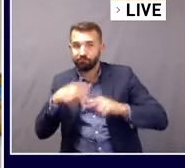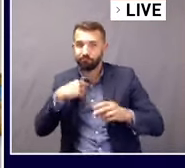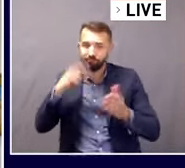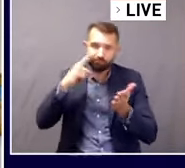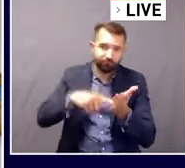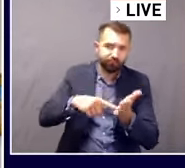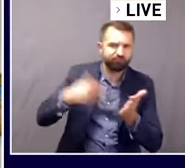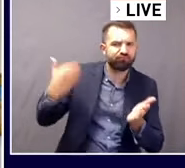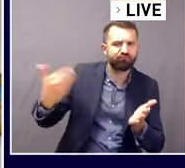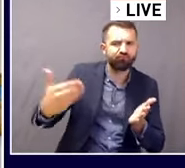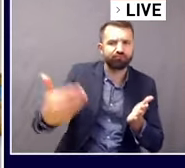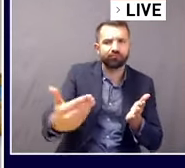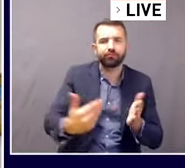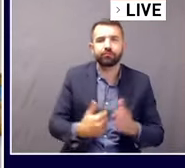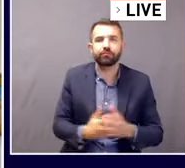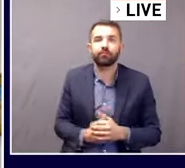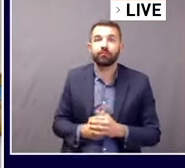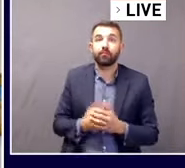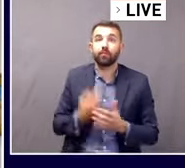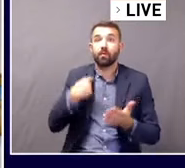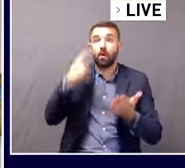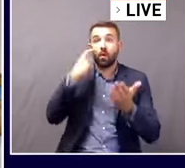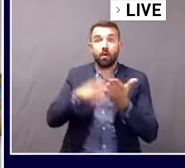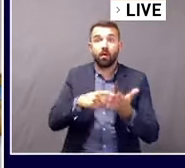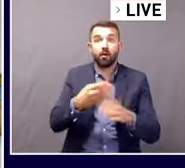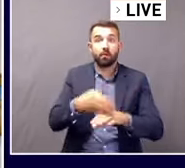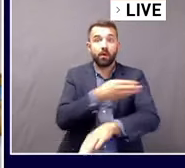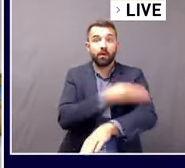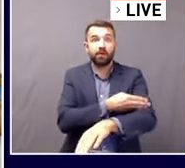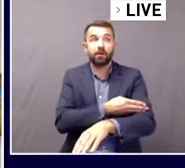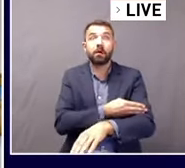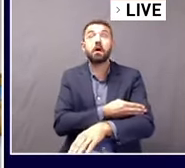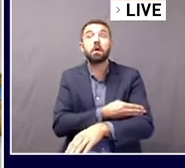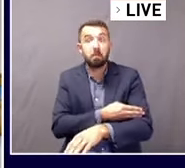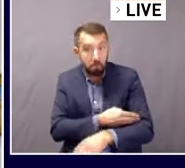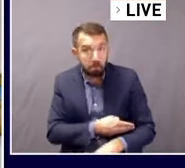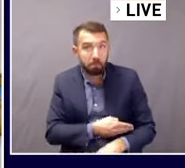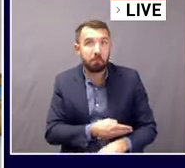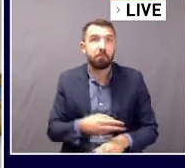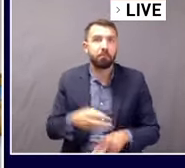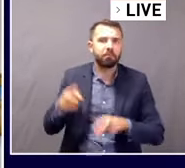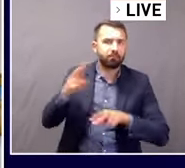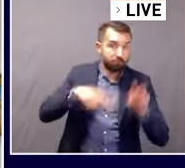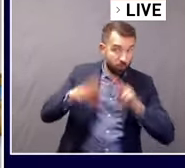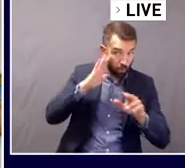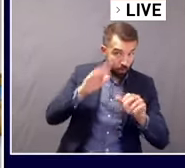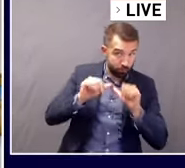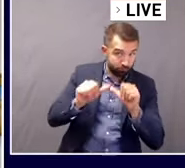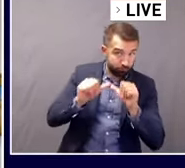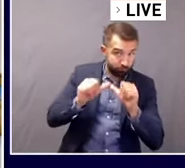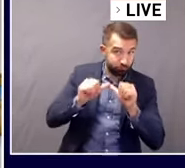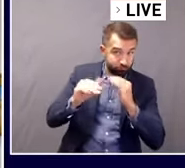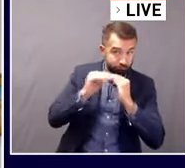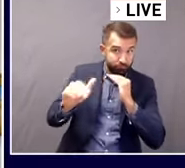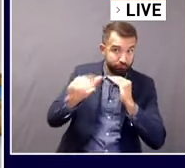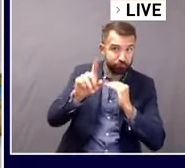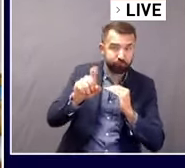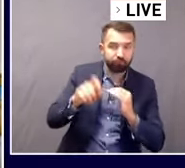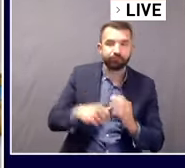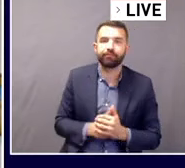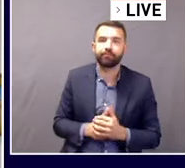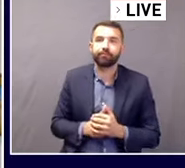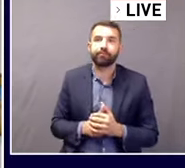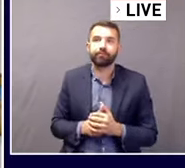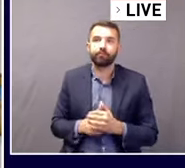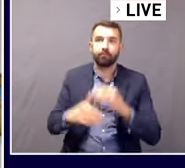our second question, which is that progress something that's going to stick, or could it revert? How long would you need to see that